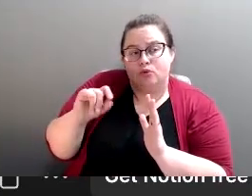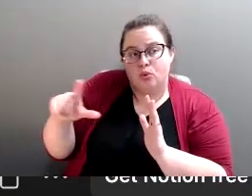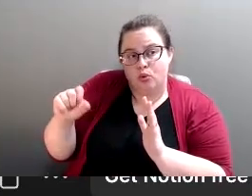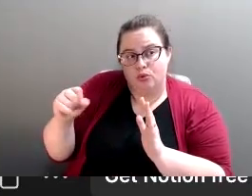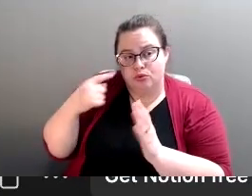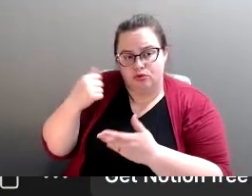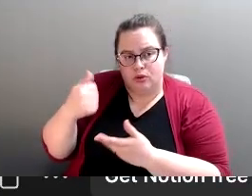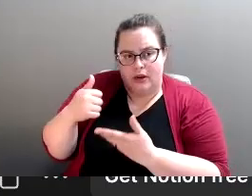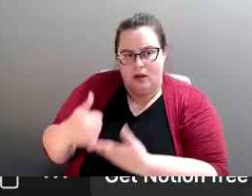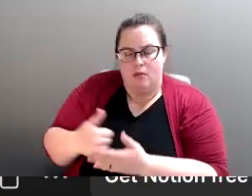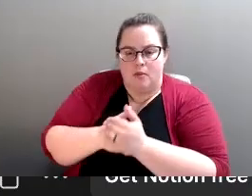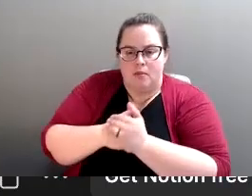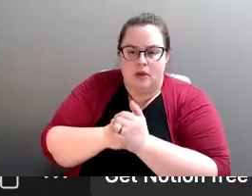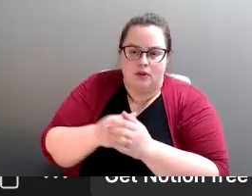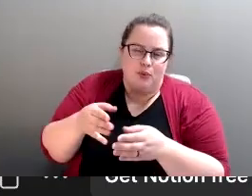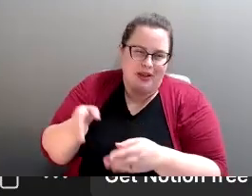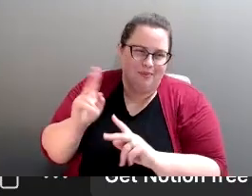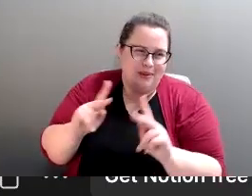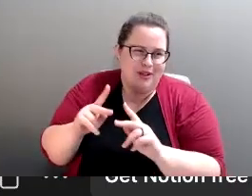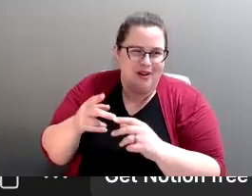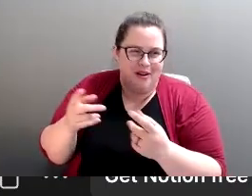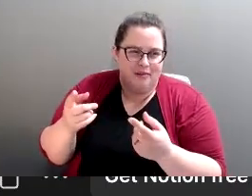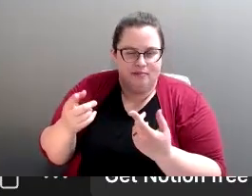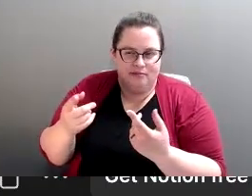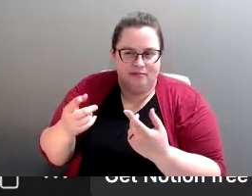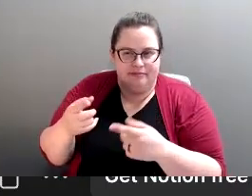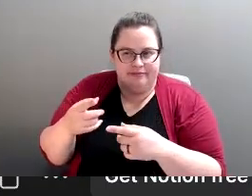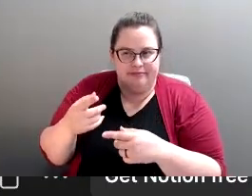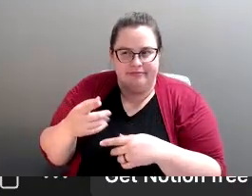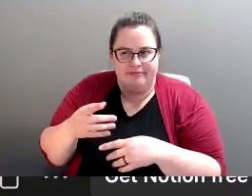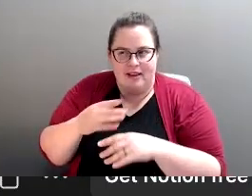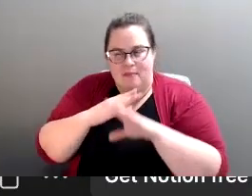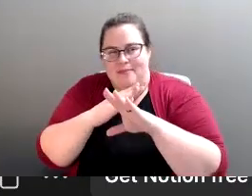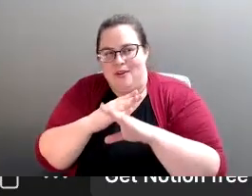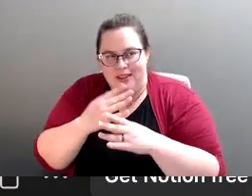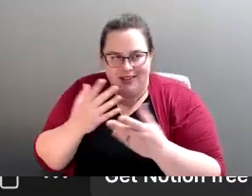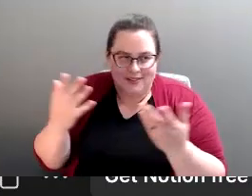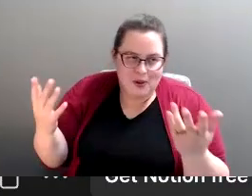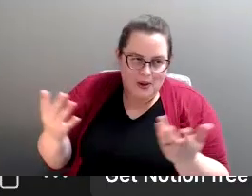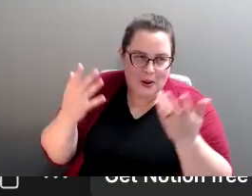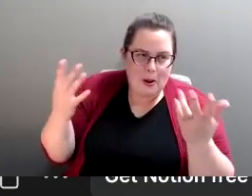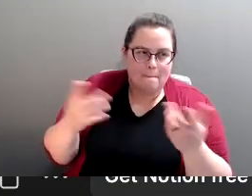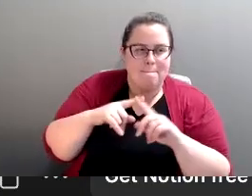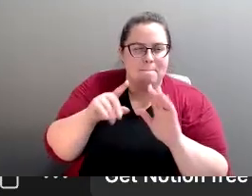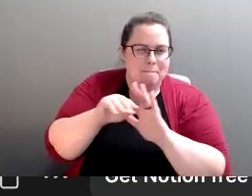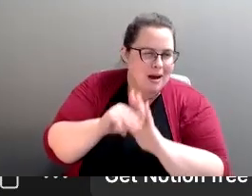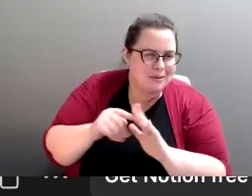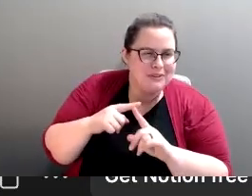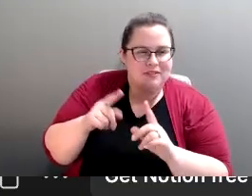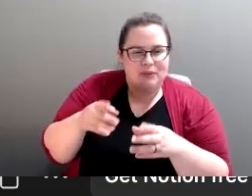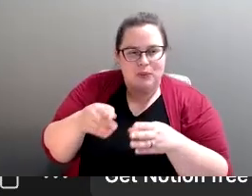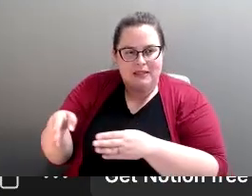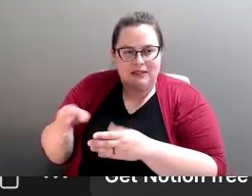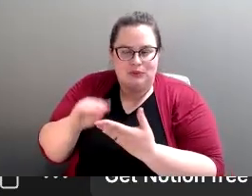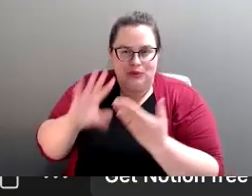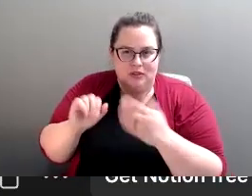are ways that, people have been combating that, and so many different models coming out, and so many ways to um, you know, that, students